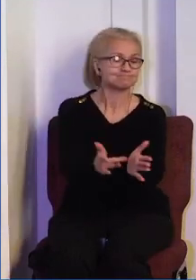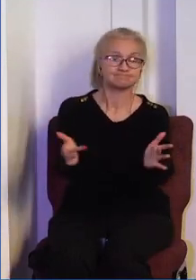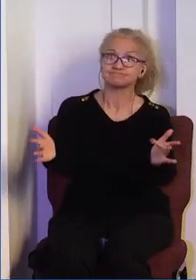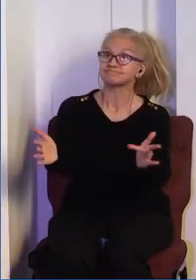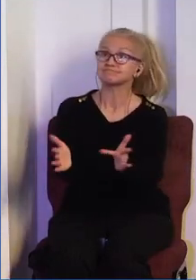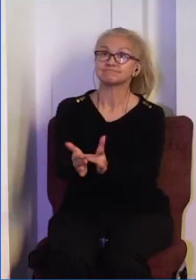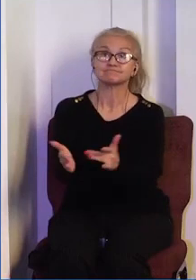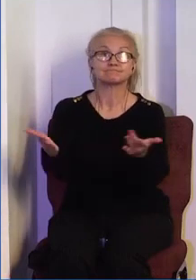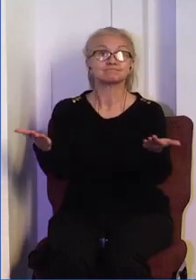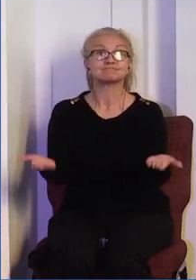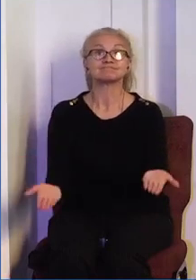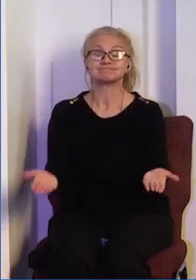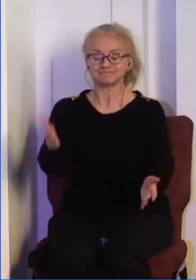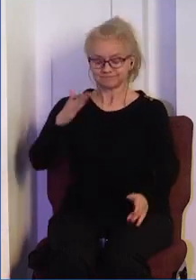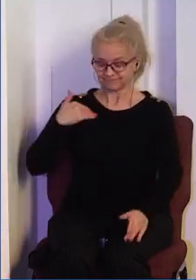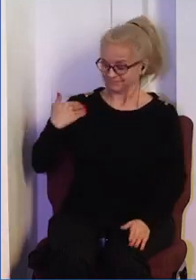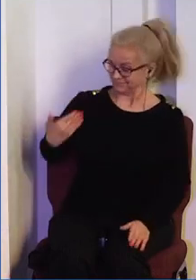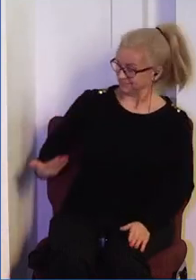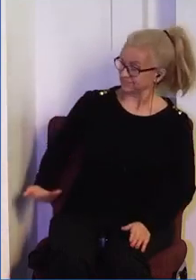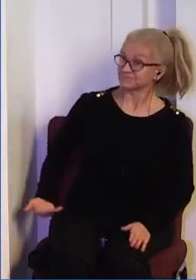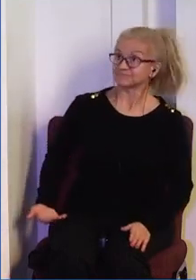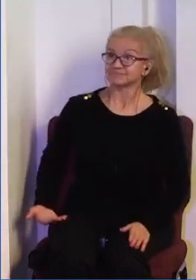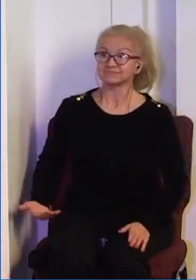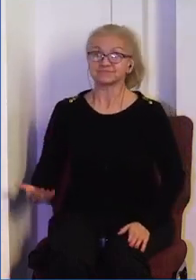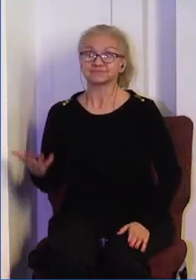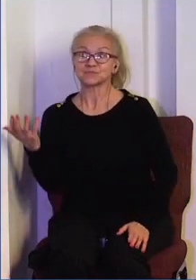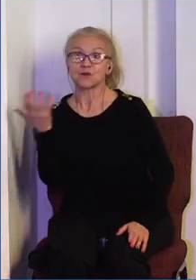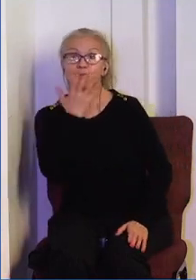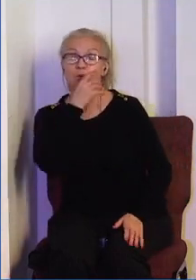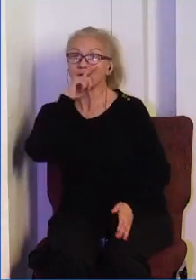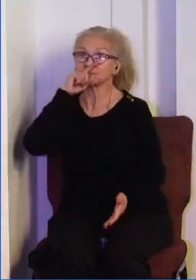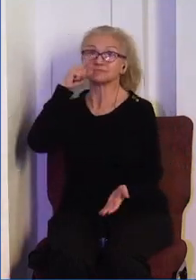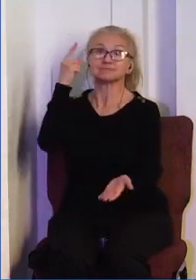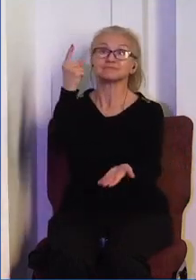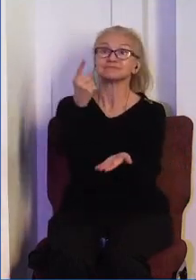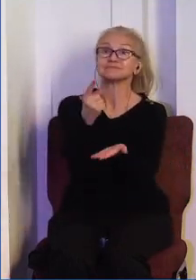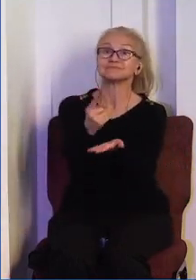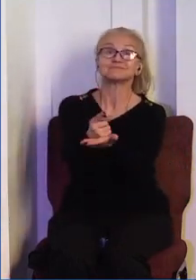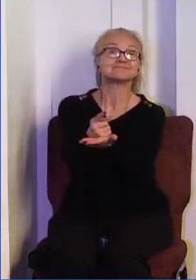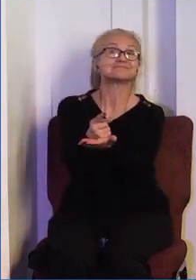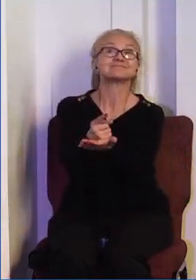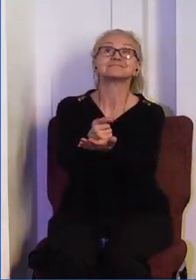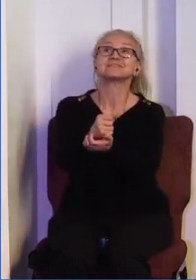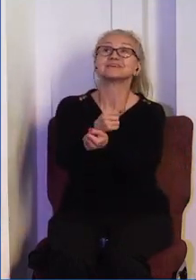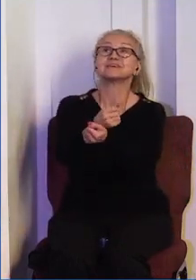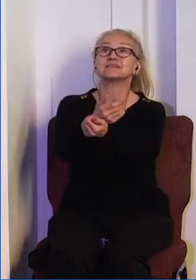Jesus, I am so in love with